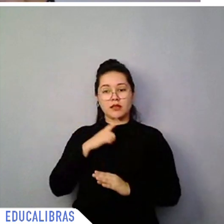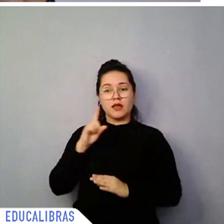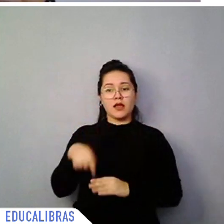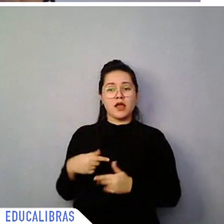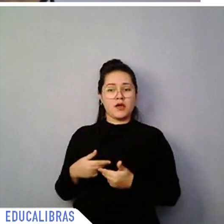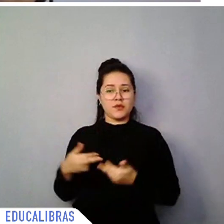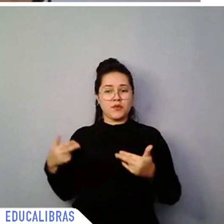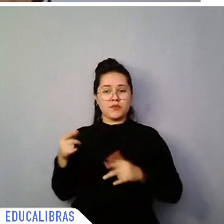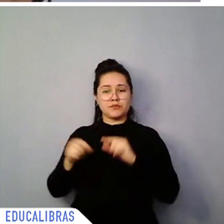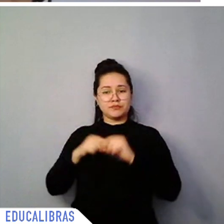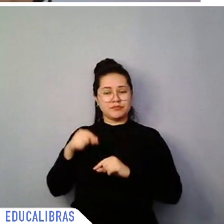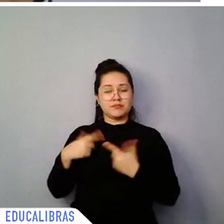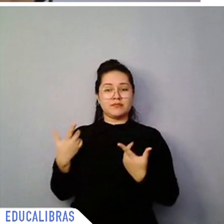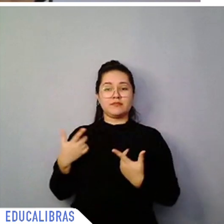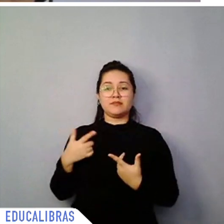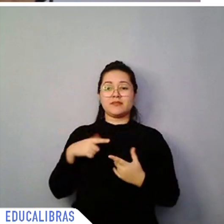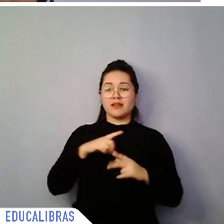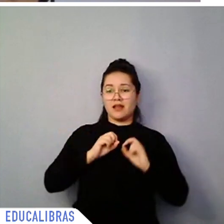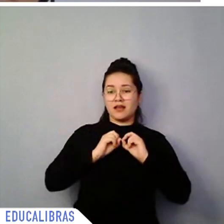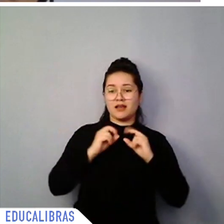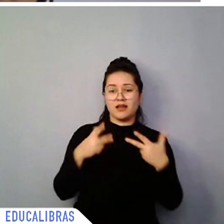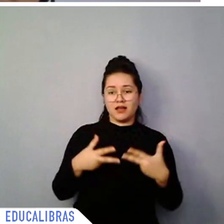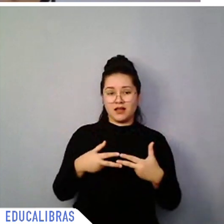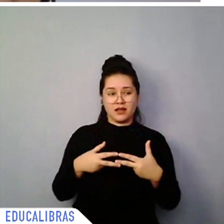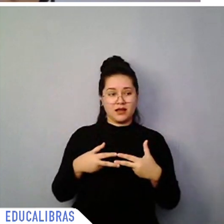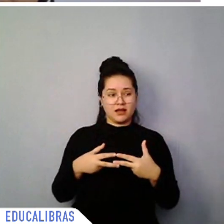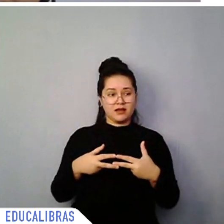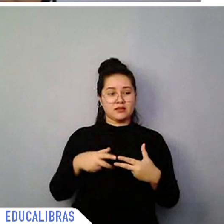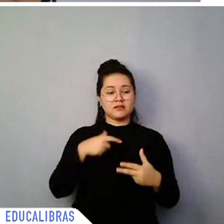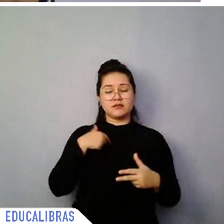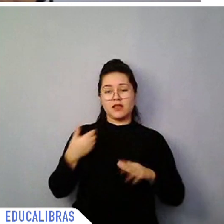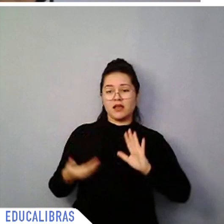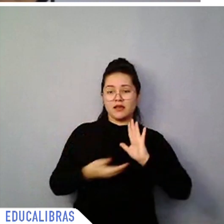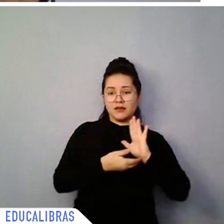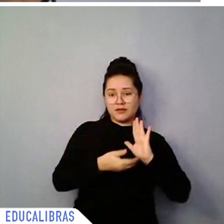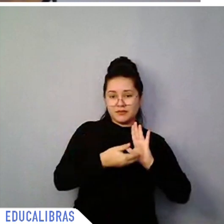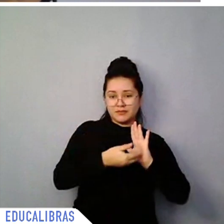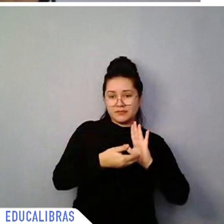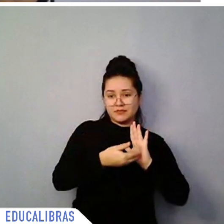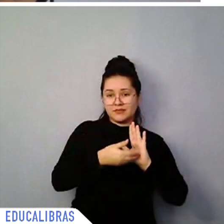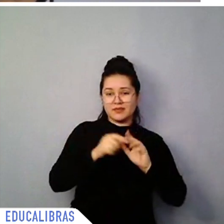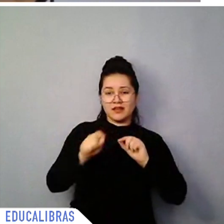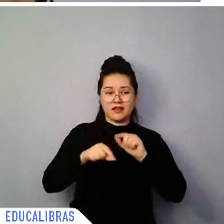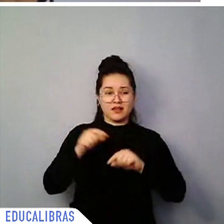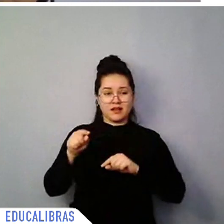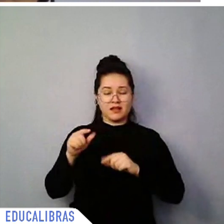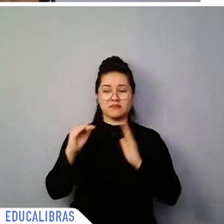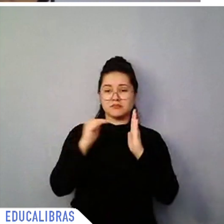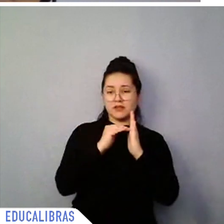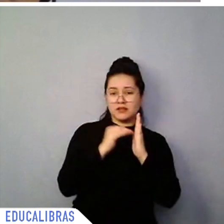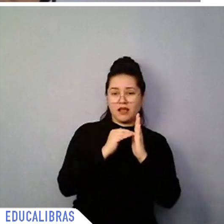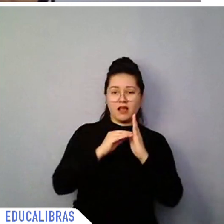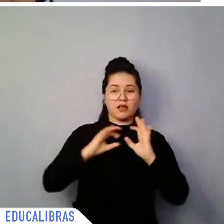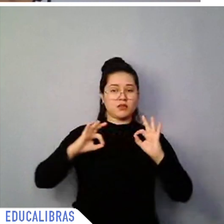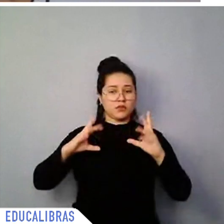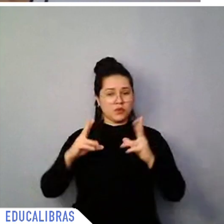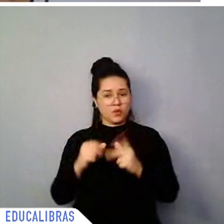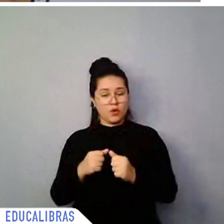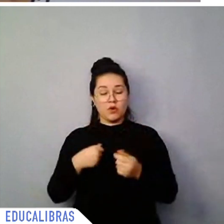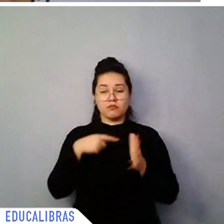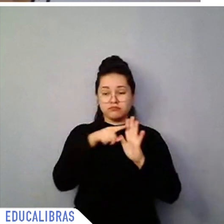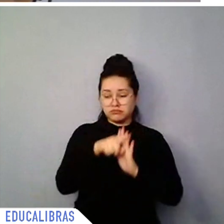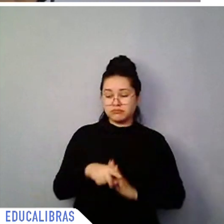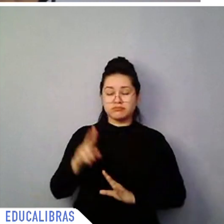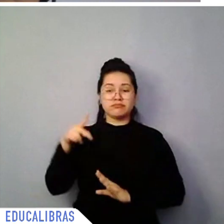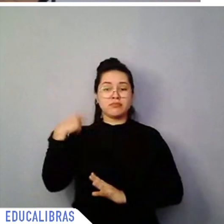know who are named because this is open. So one thing that we should have in all the levels